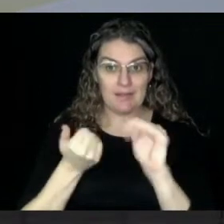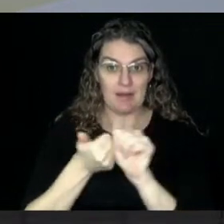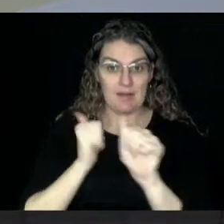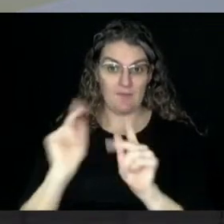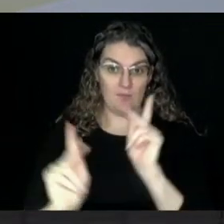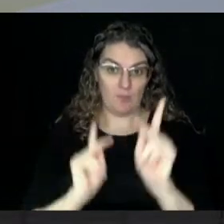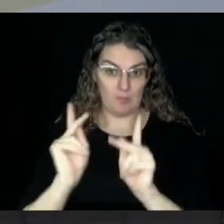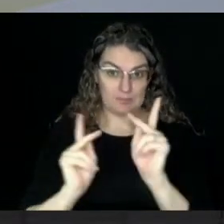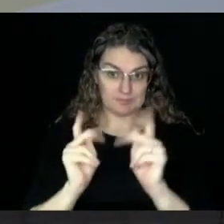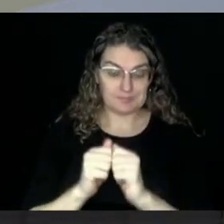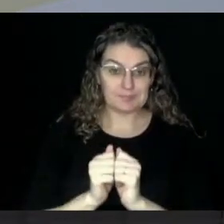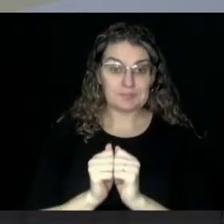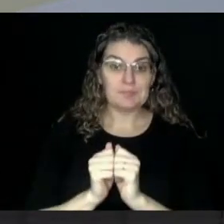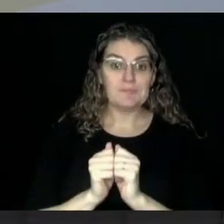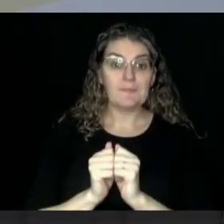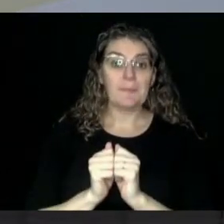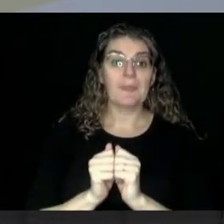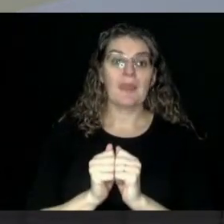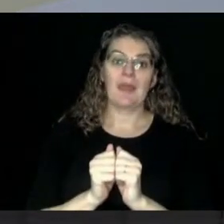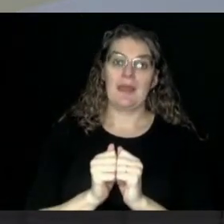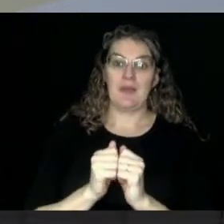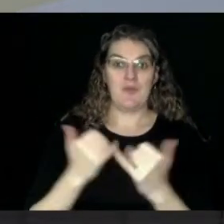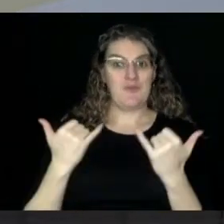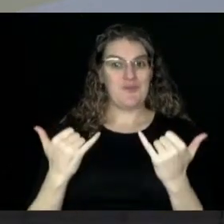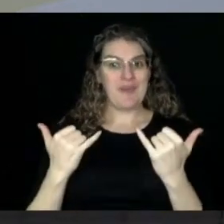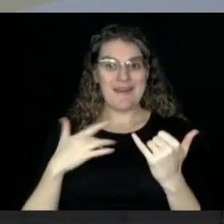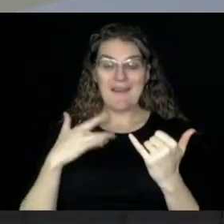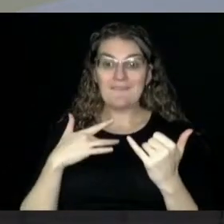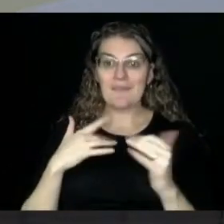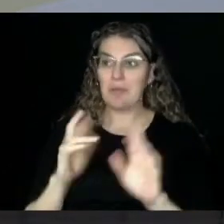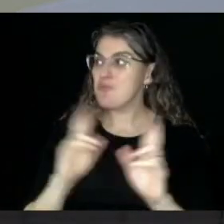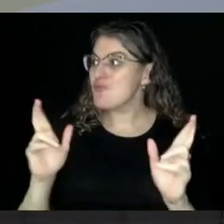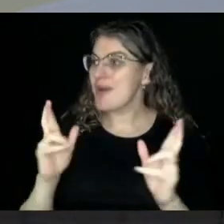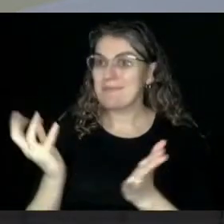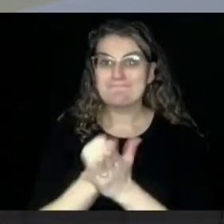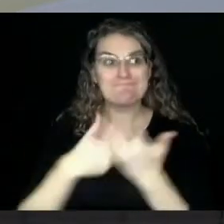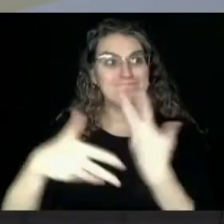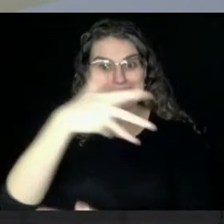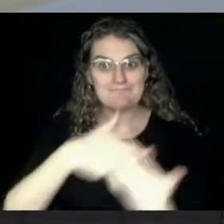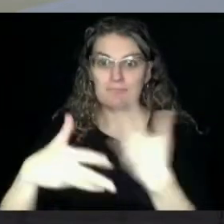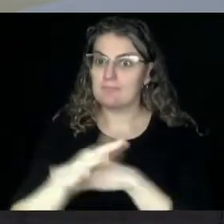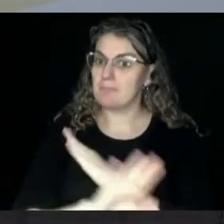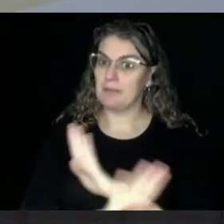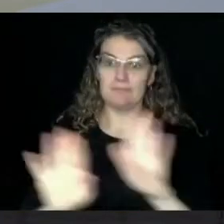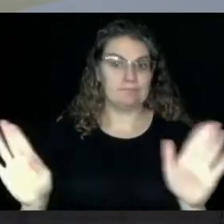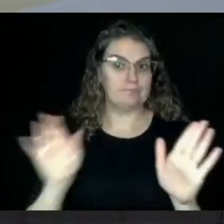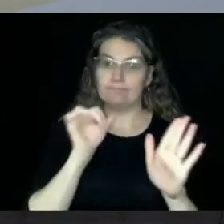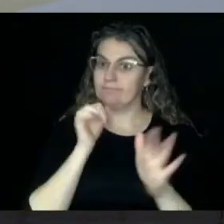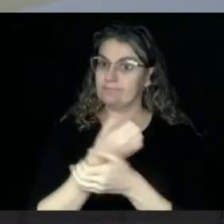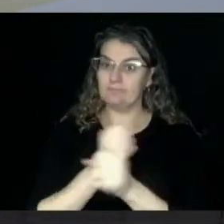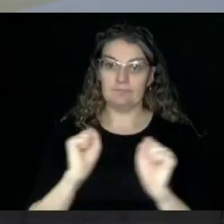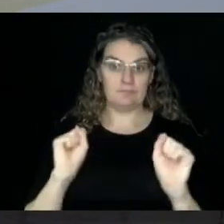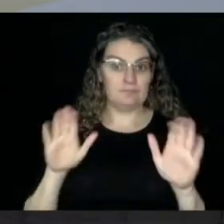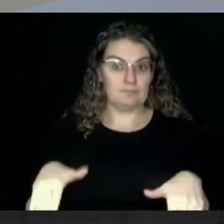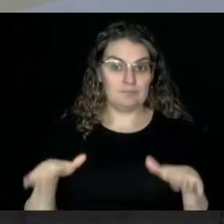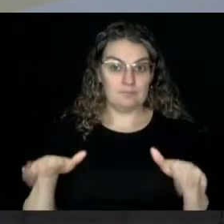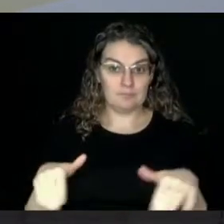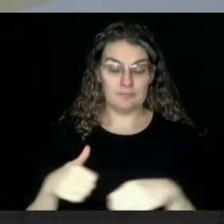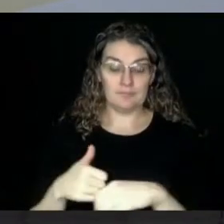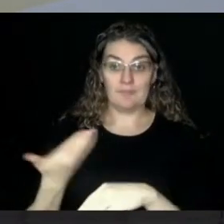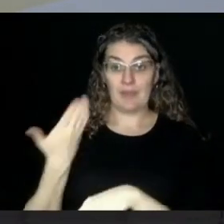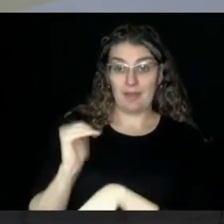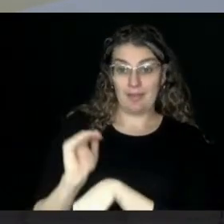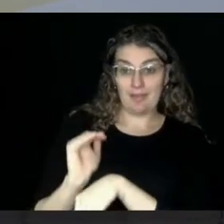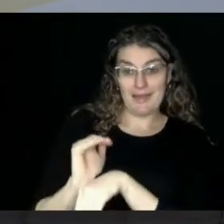this is just when we are feeling we want to have more interactions. But as someone said to me last evening, we just all have to buckle